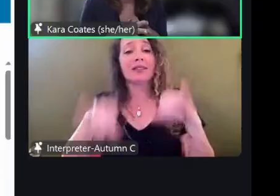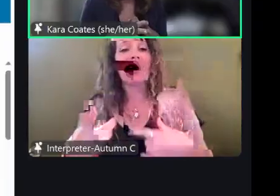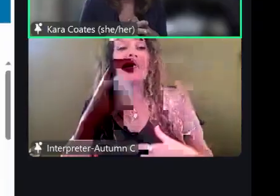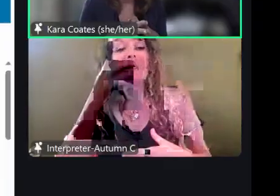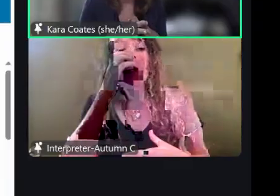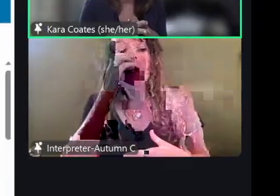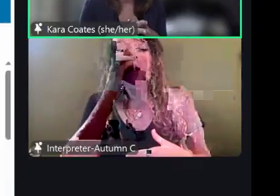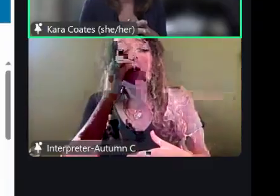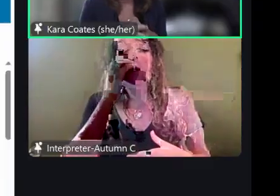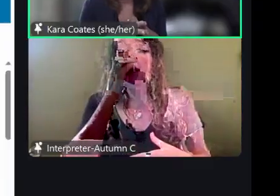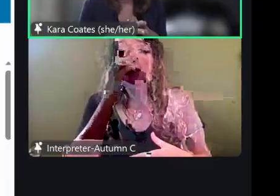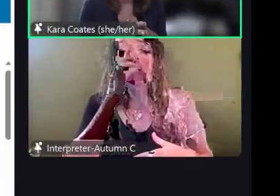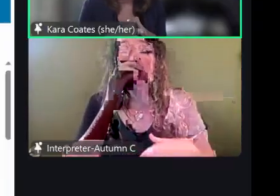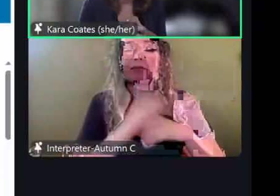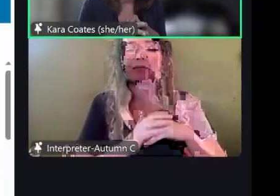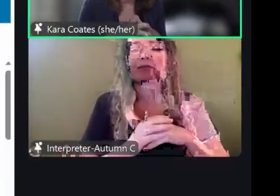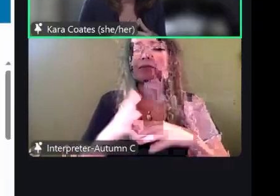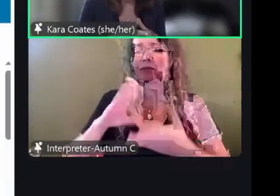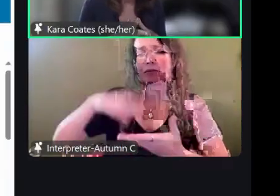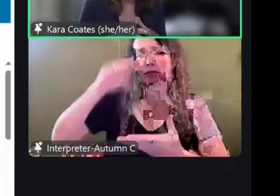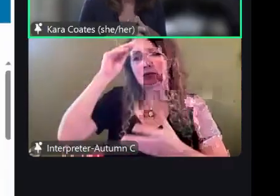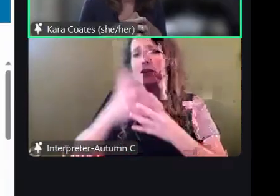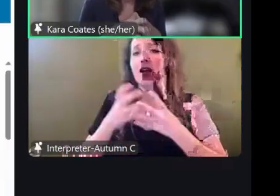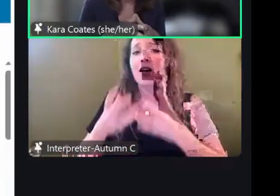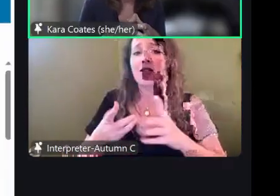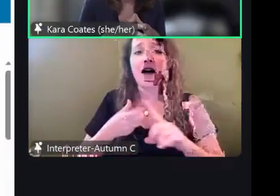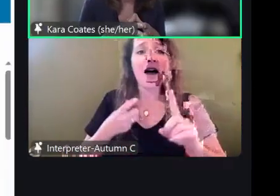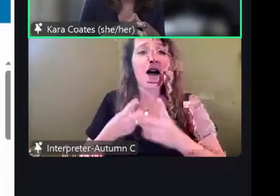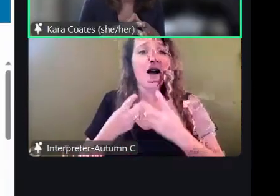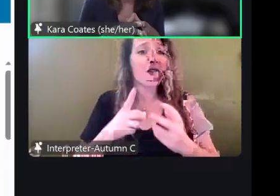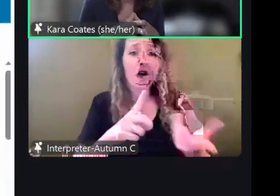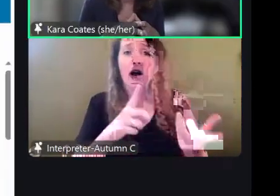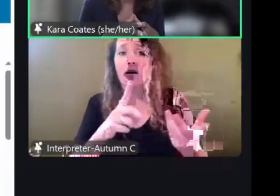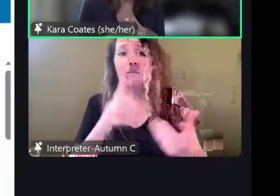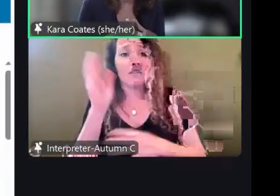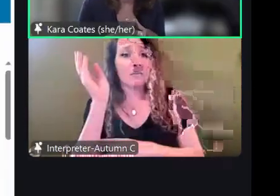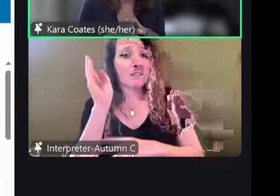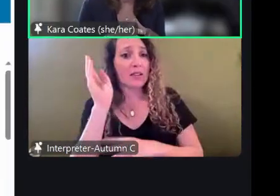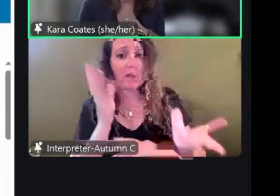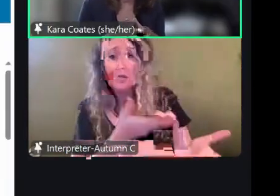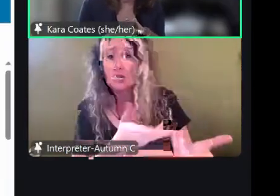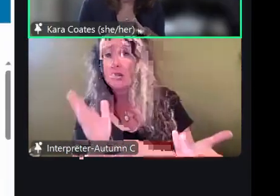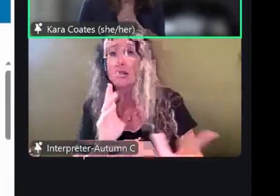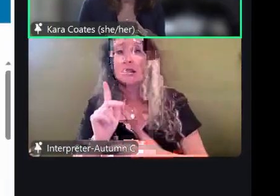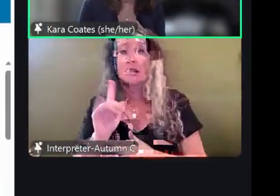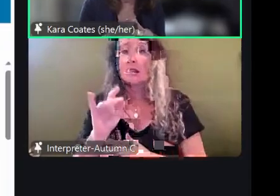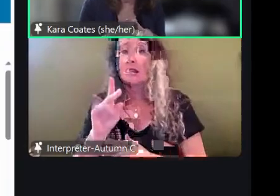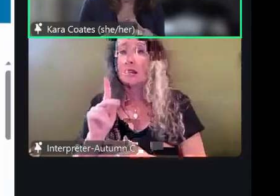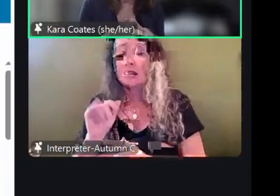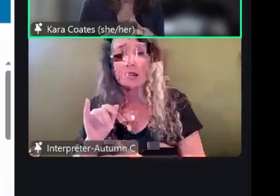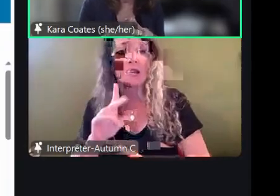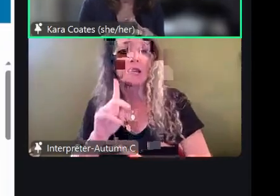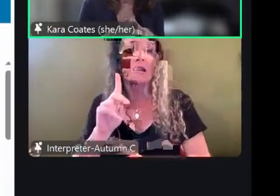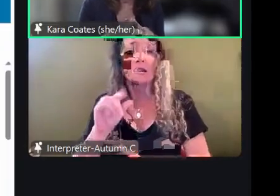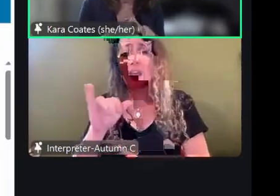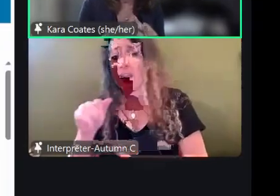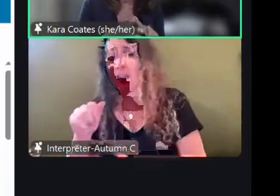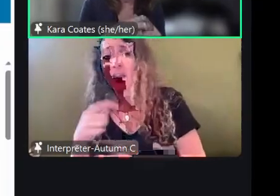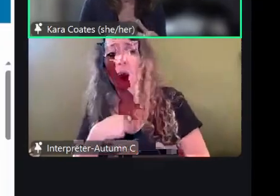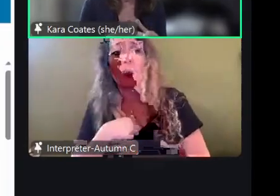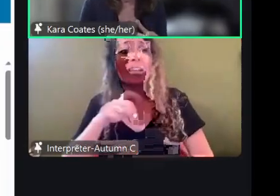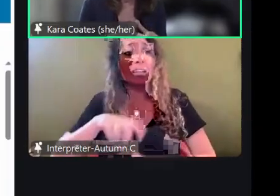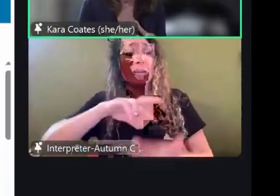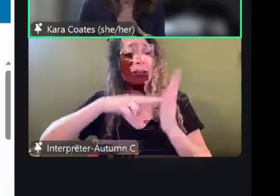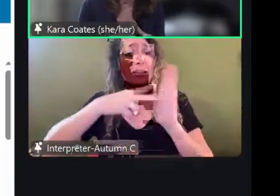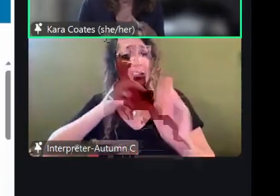really learned a lot from Dahlia and Jacob and Kiki's presentations, because it's making me realize we need to be a little bit more intentional of our